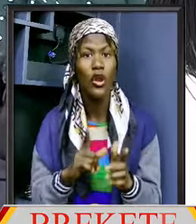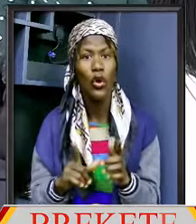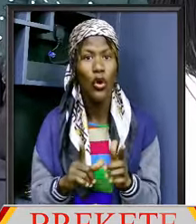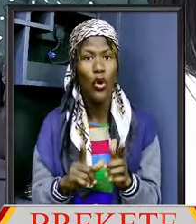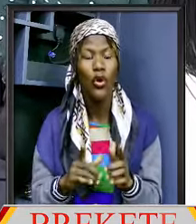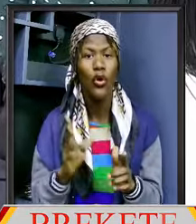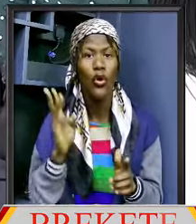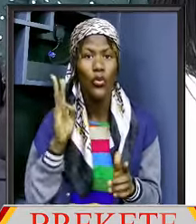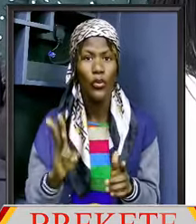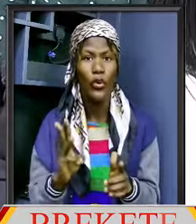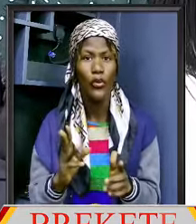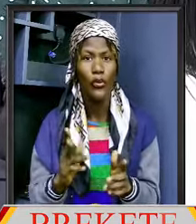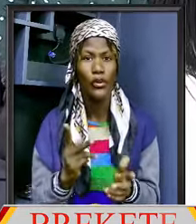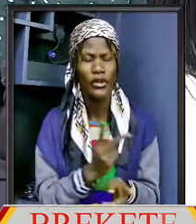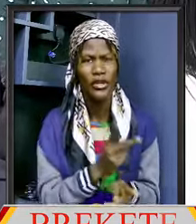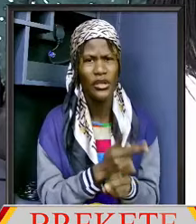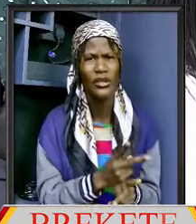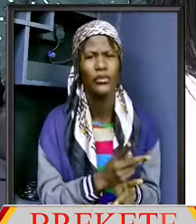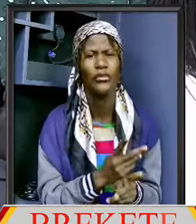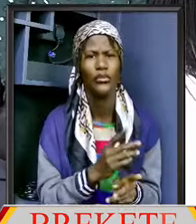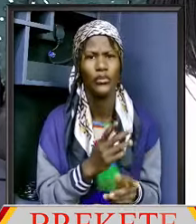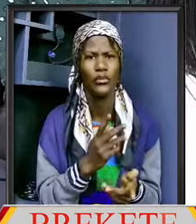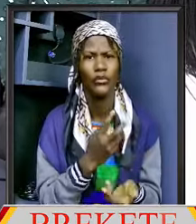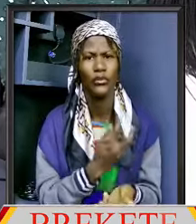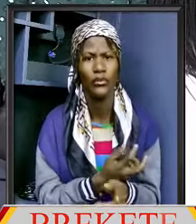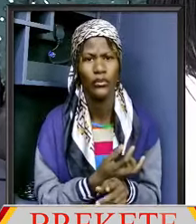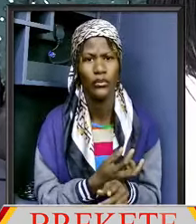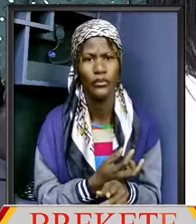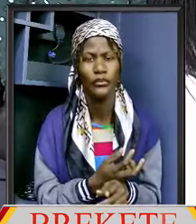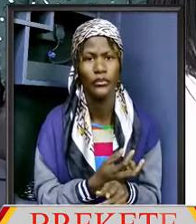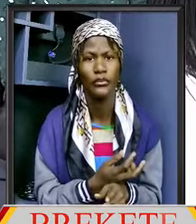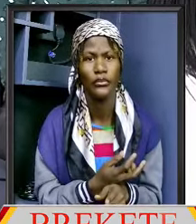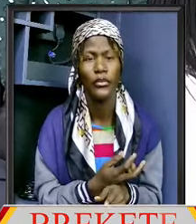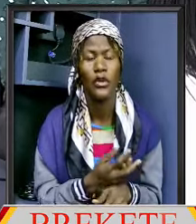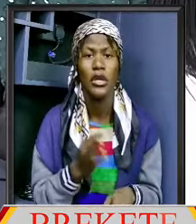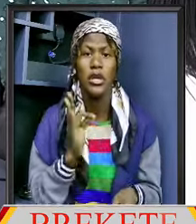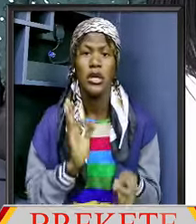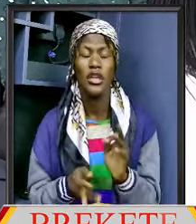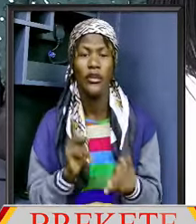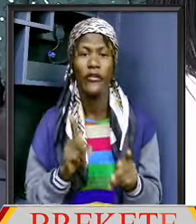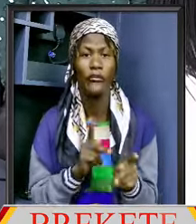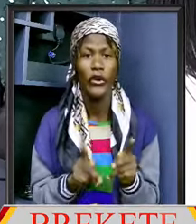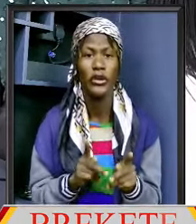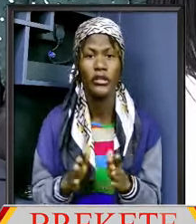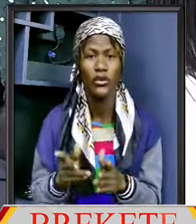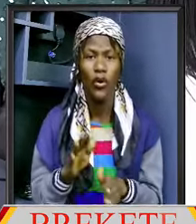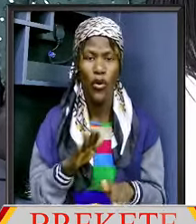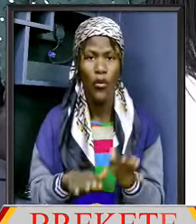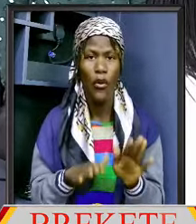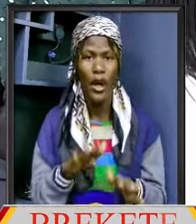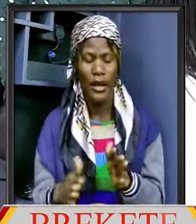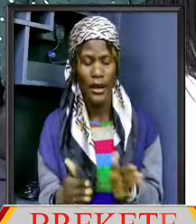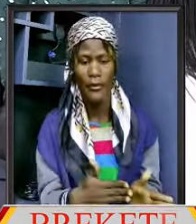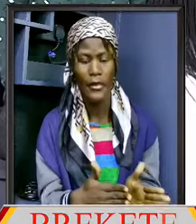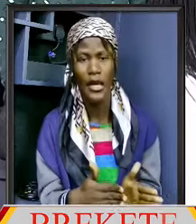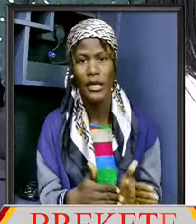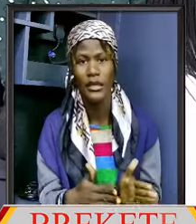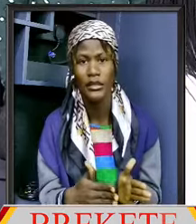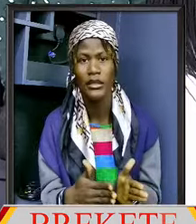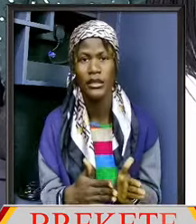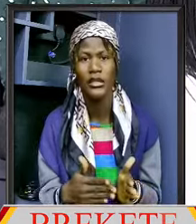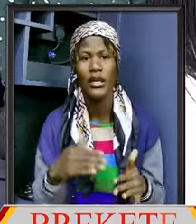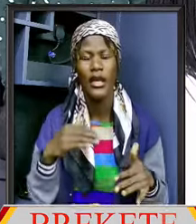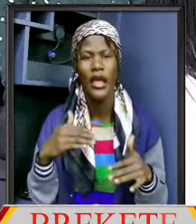that. Another one where we achieve be say, if person waka pass, you